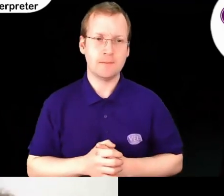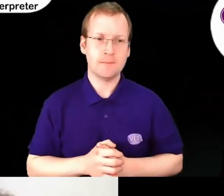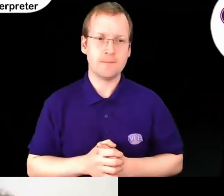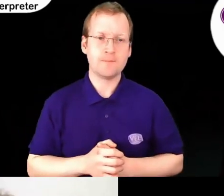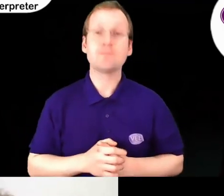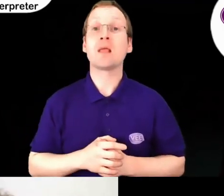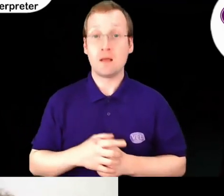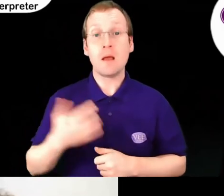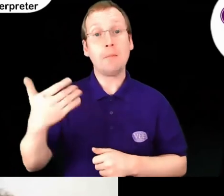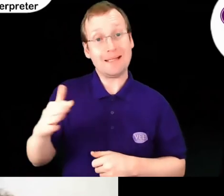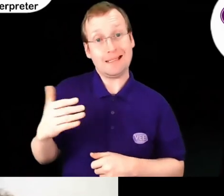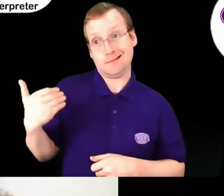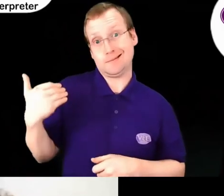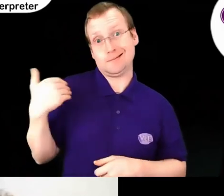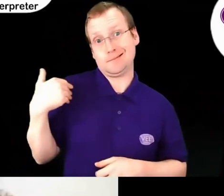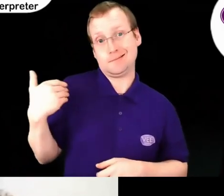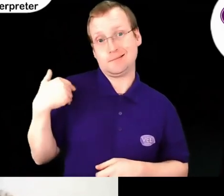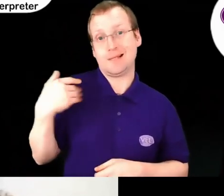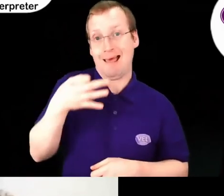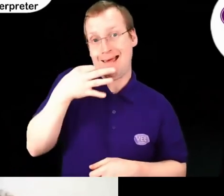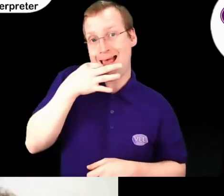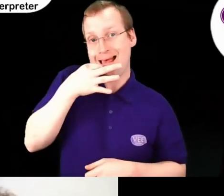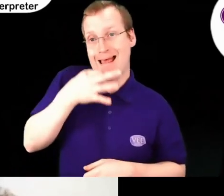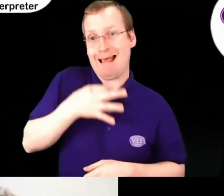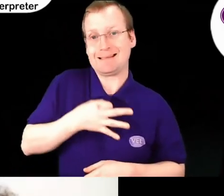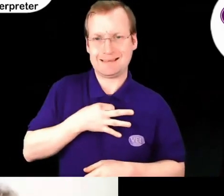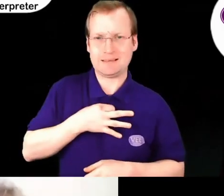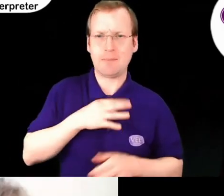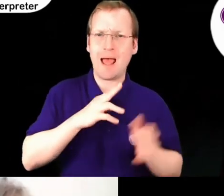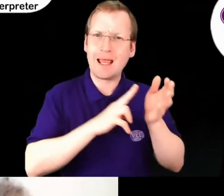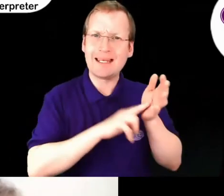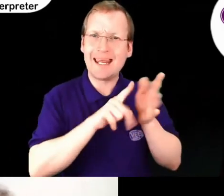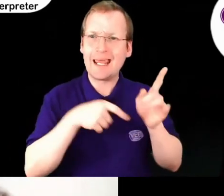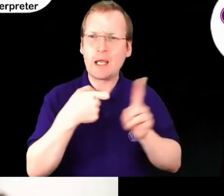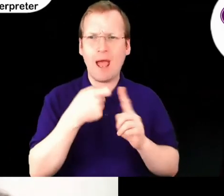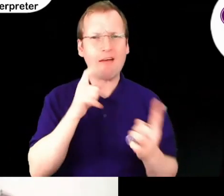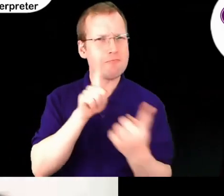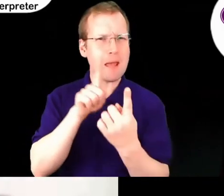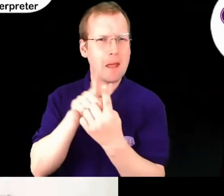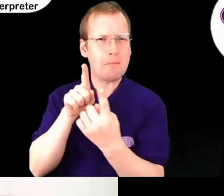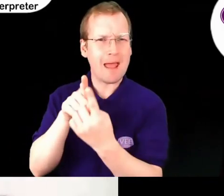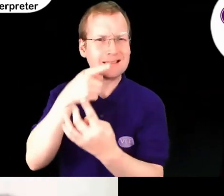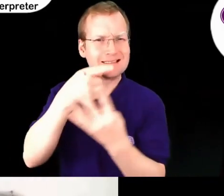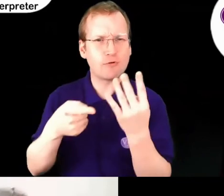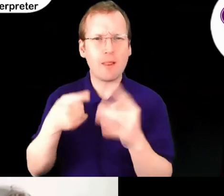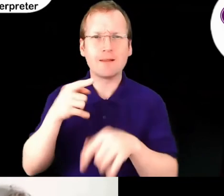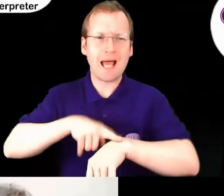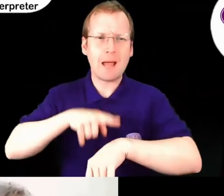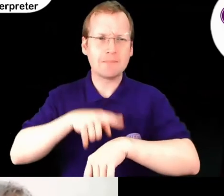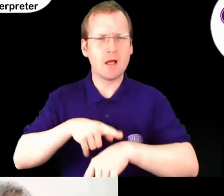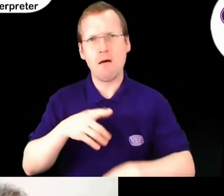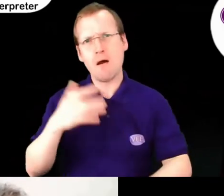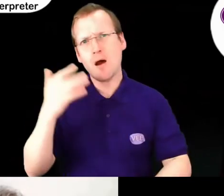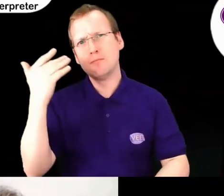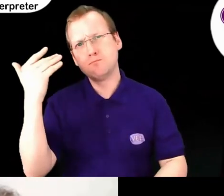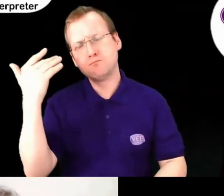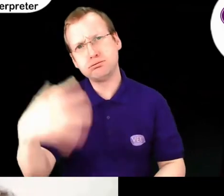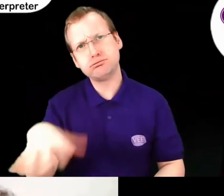I was asked by Nick, who I've met several times. Just a stunning, stunning